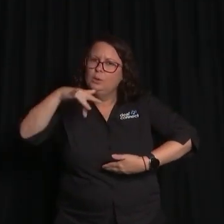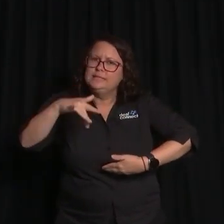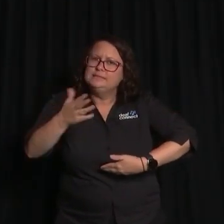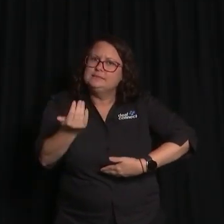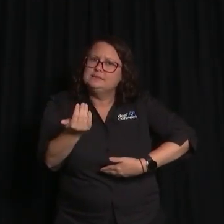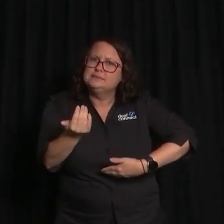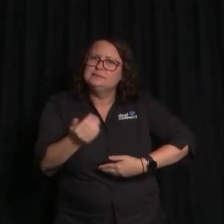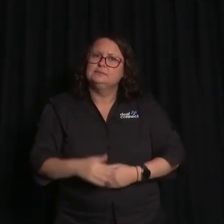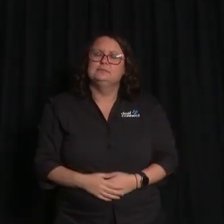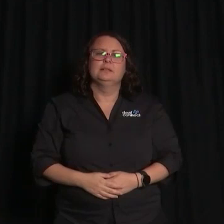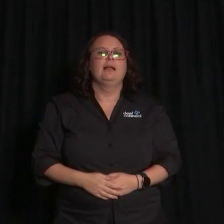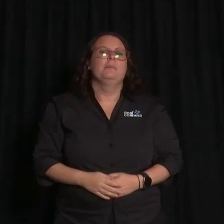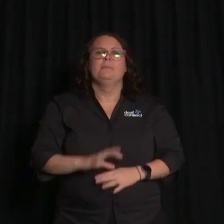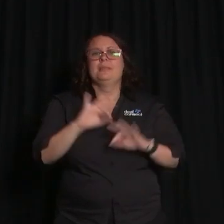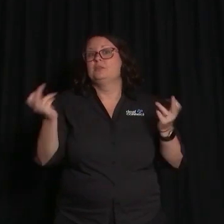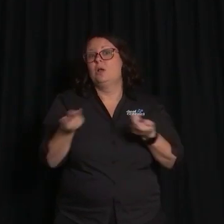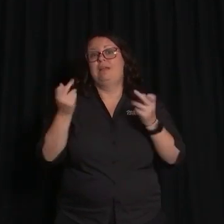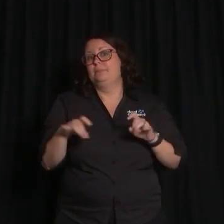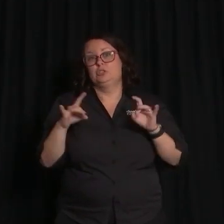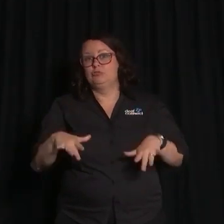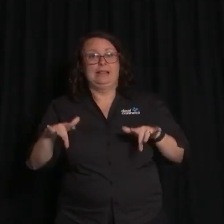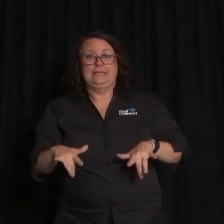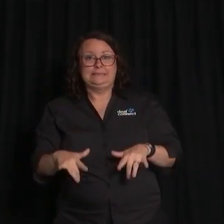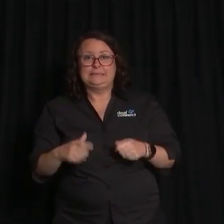But no, we don't do that yet. And there's so many other things we